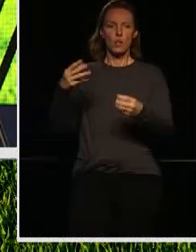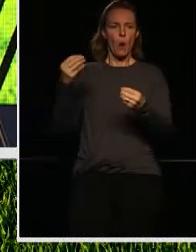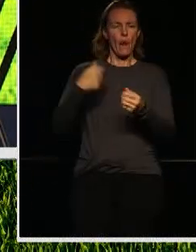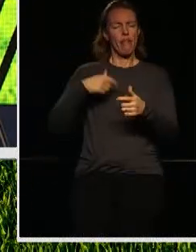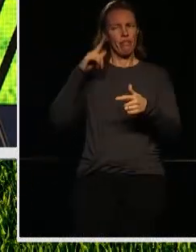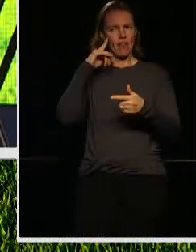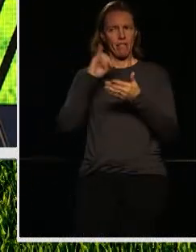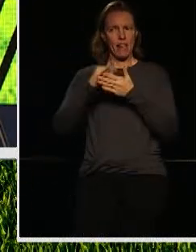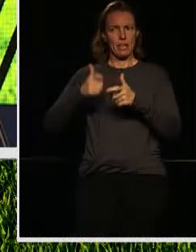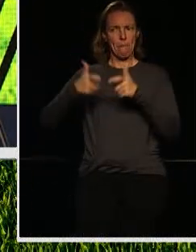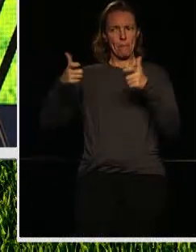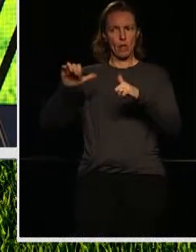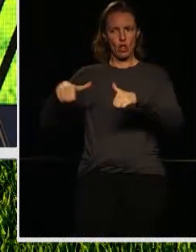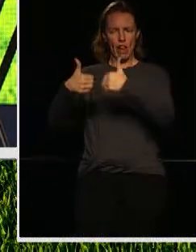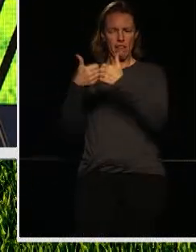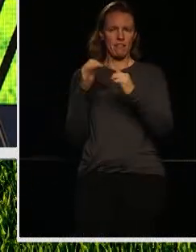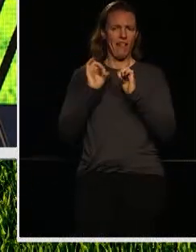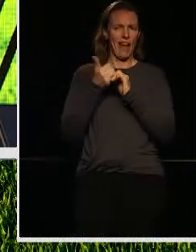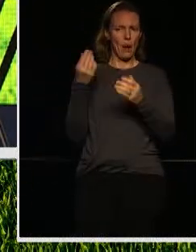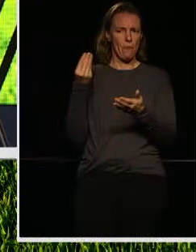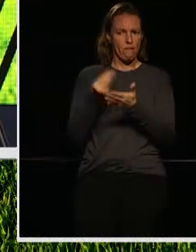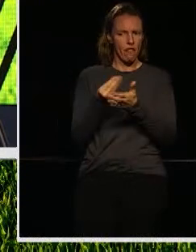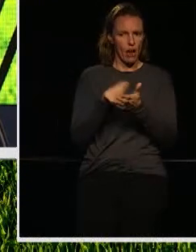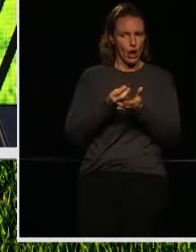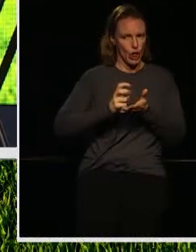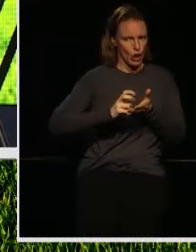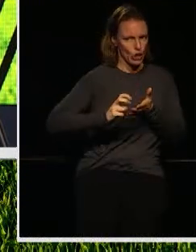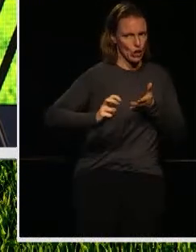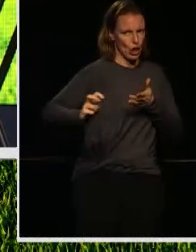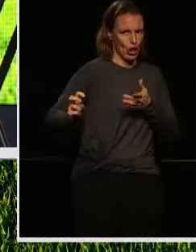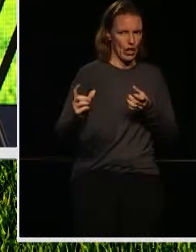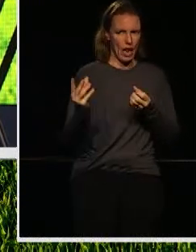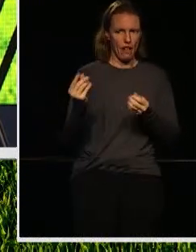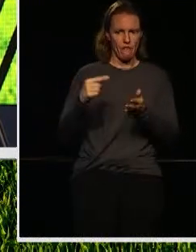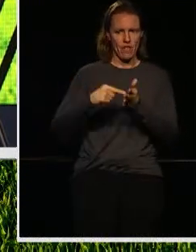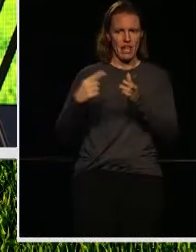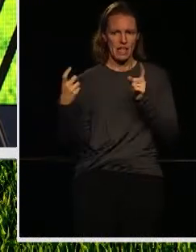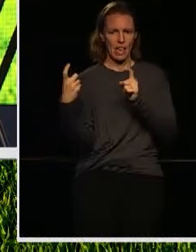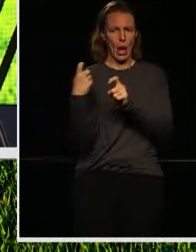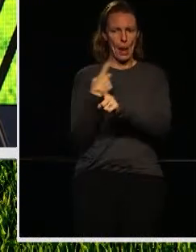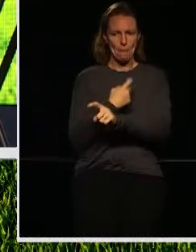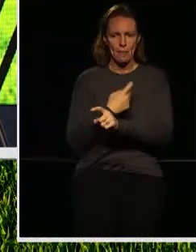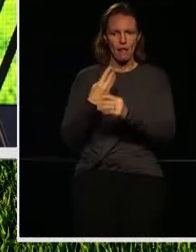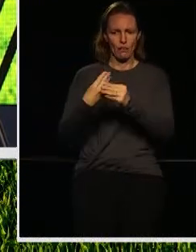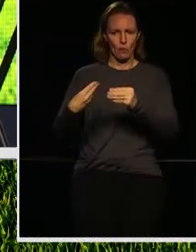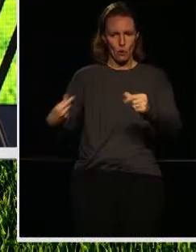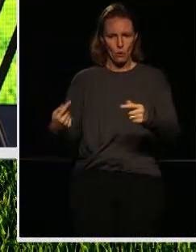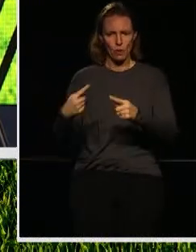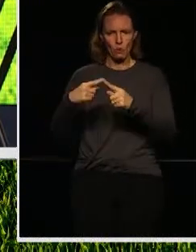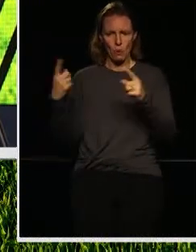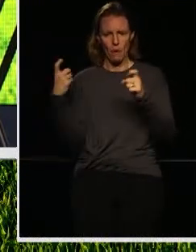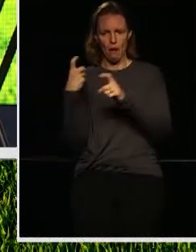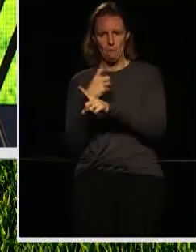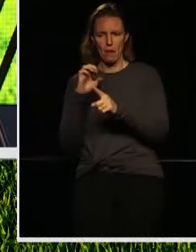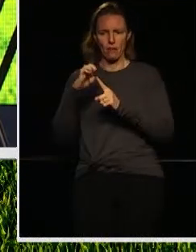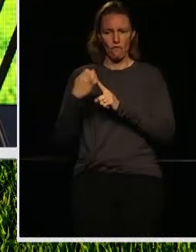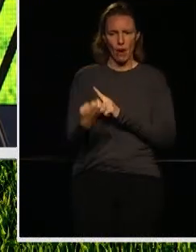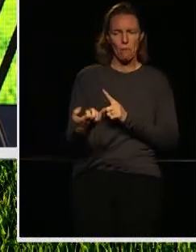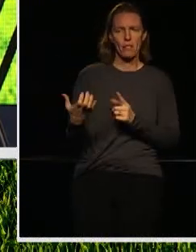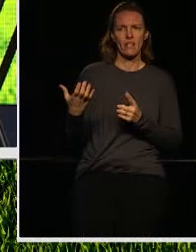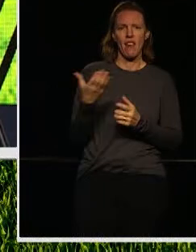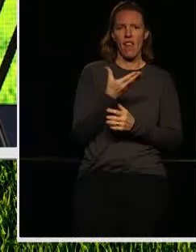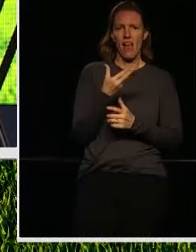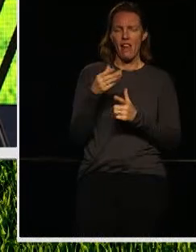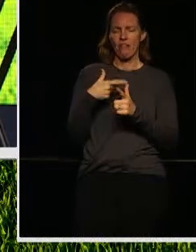is, how do we fund the journey of these complex solutions to complex environments,